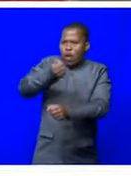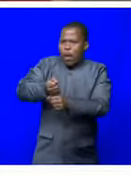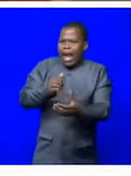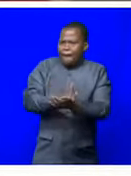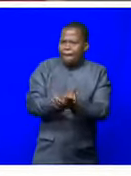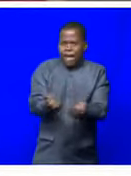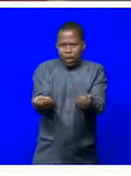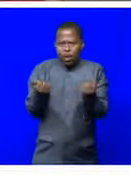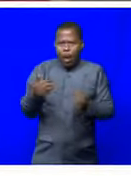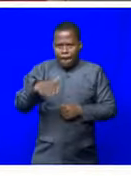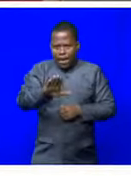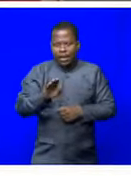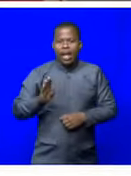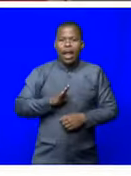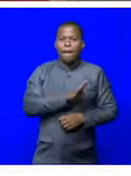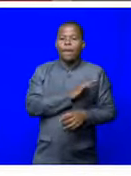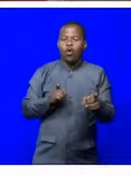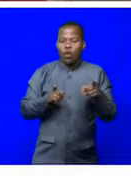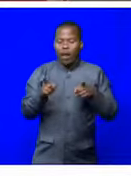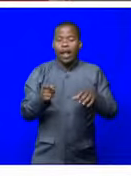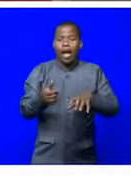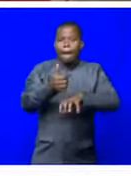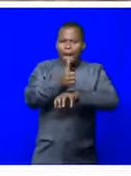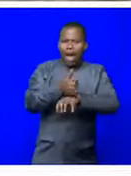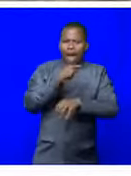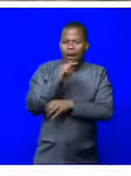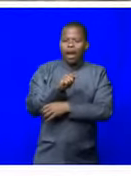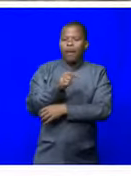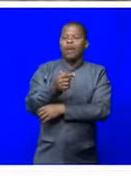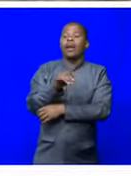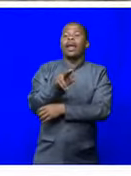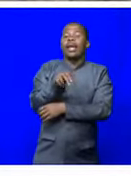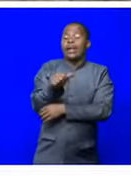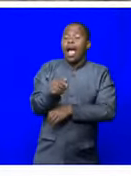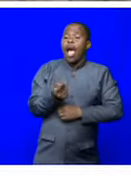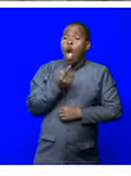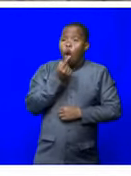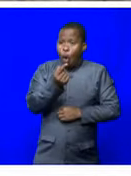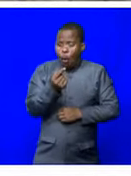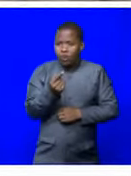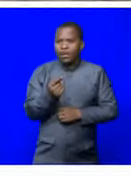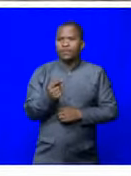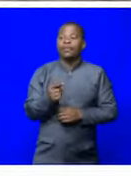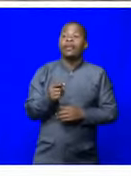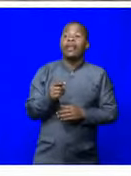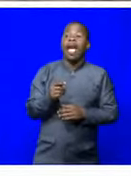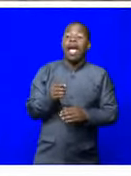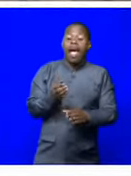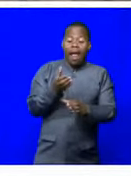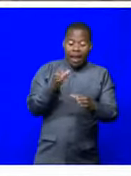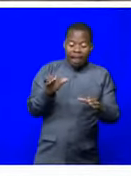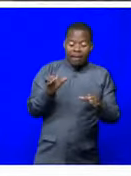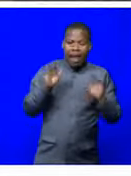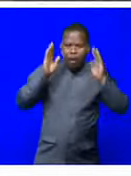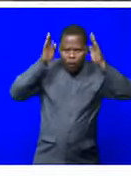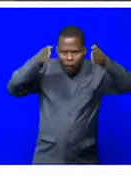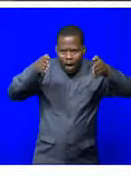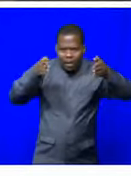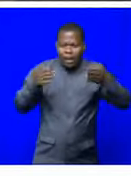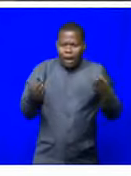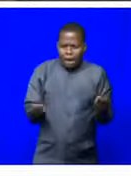sihlalo walabaconzisi mduduzi gina uthi live lelinaka inhlala kahle yabantu labadzala